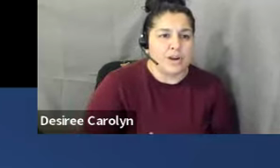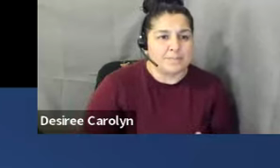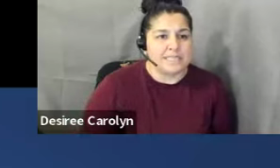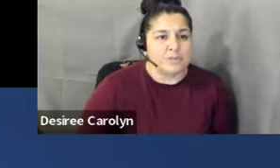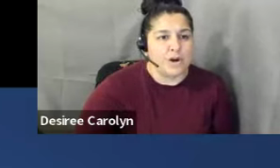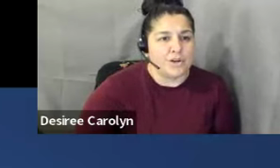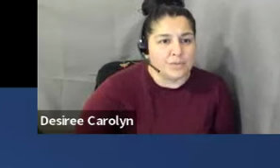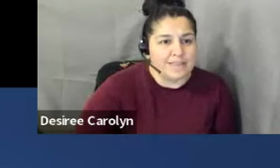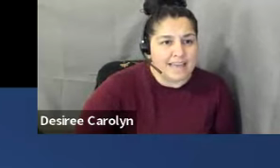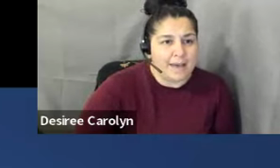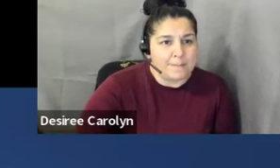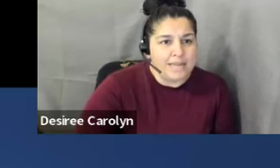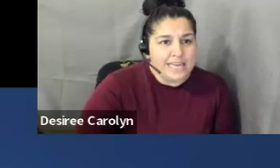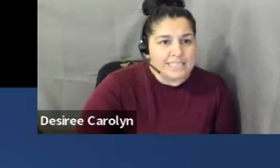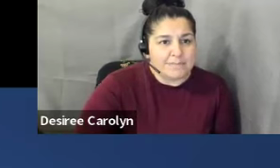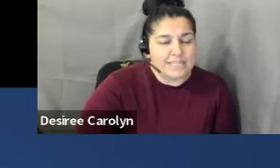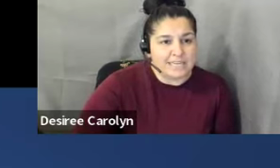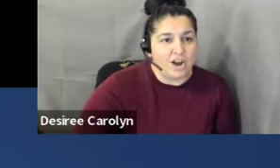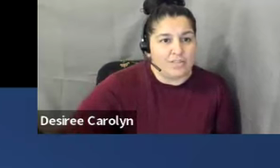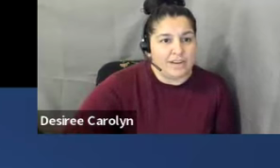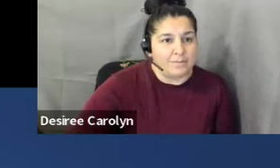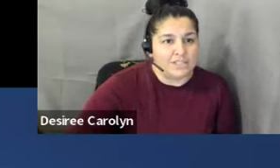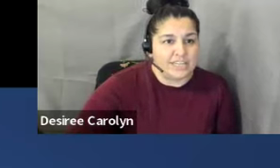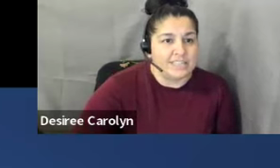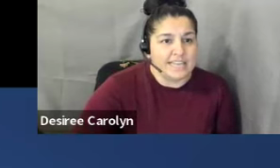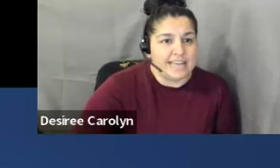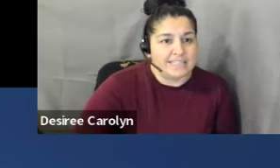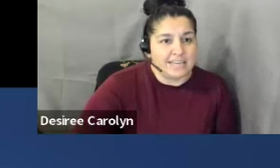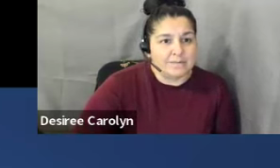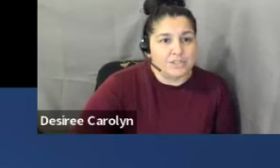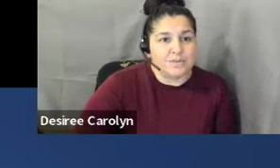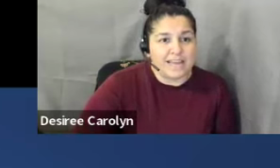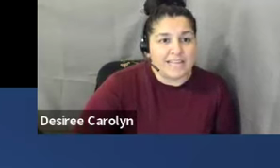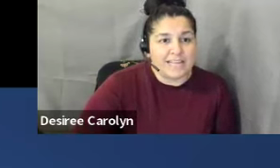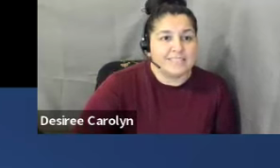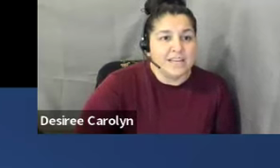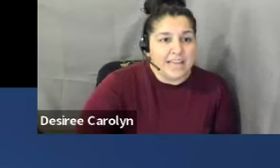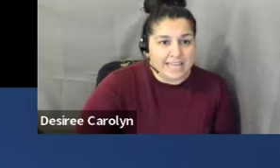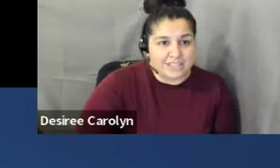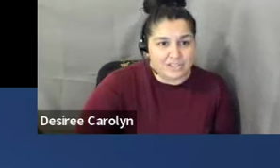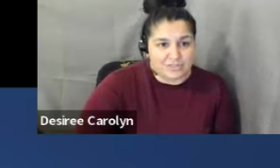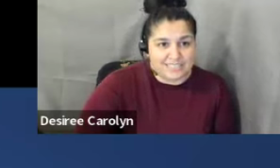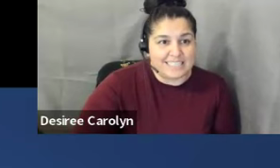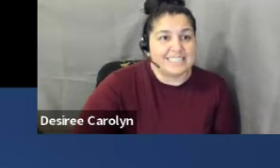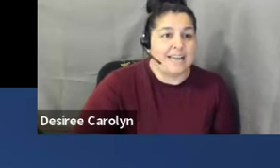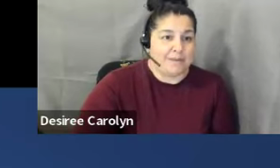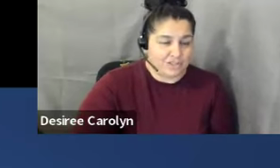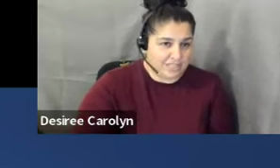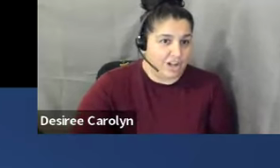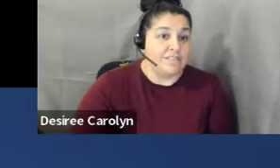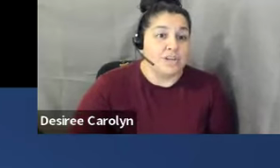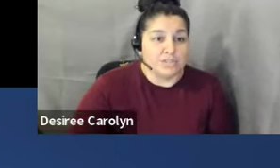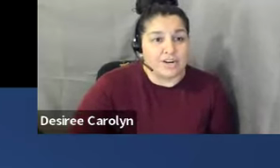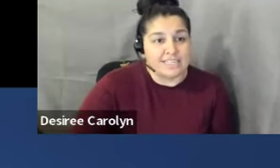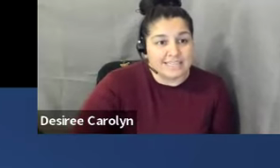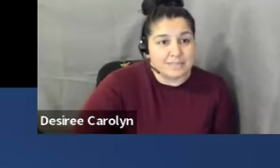different programs. He'll partner with them depending on their missions and do events and services and make sure